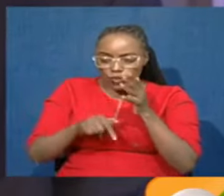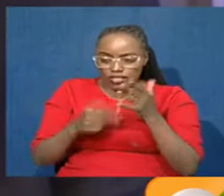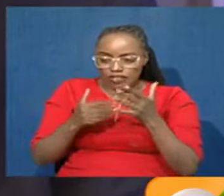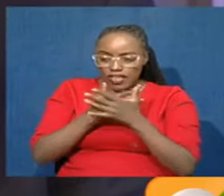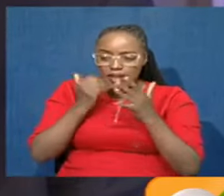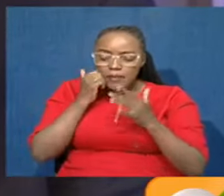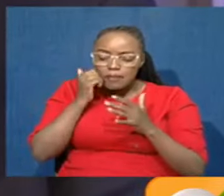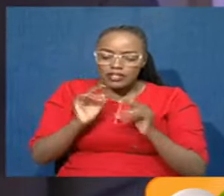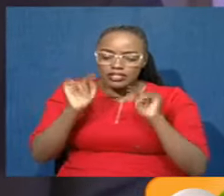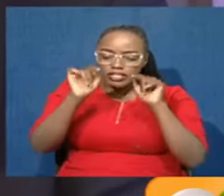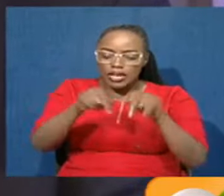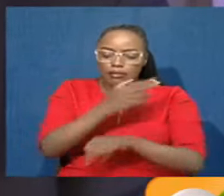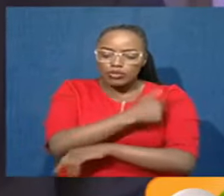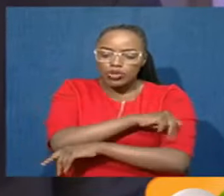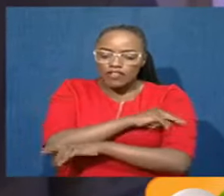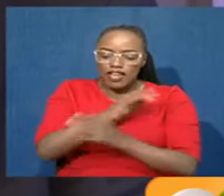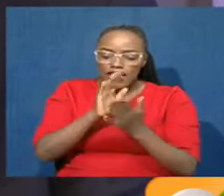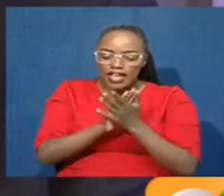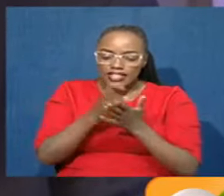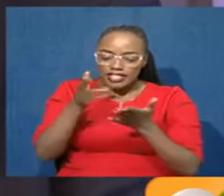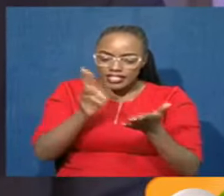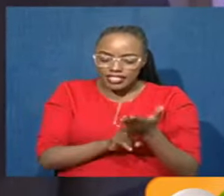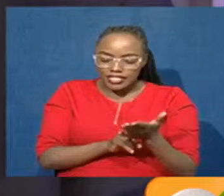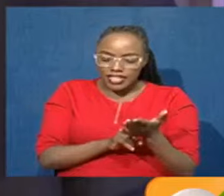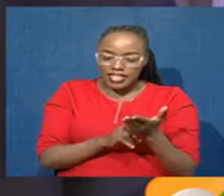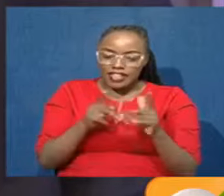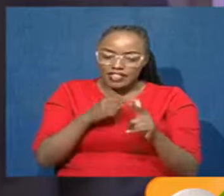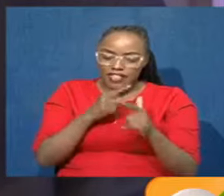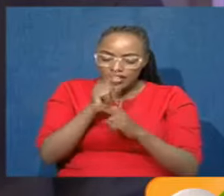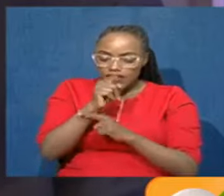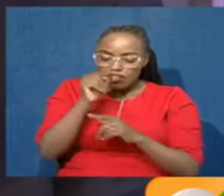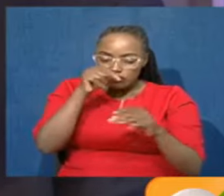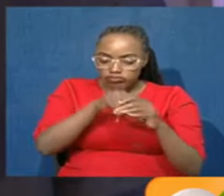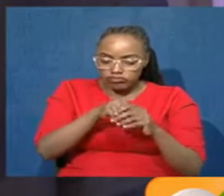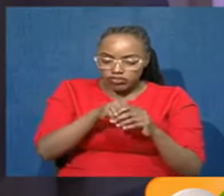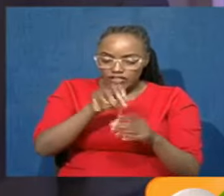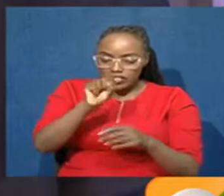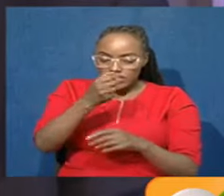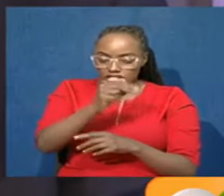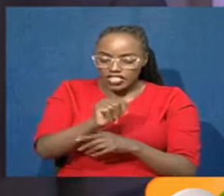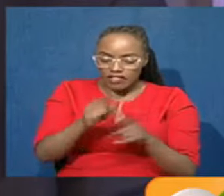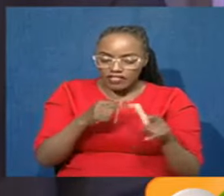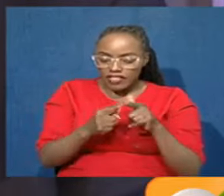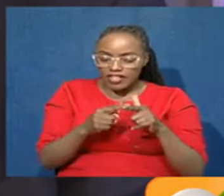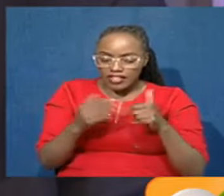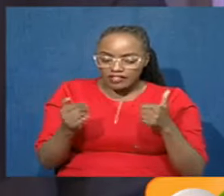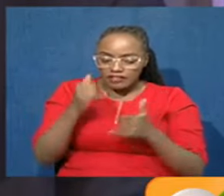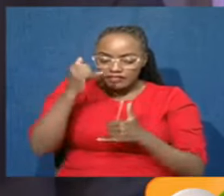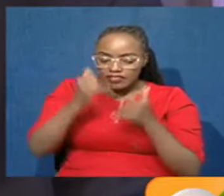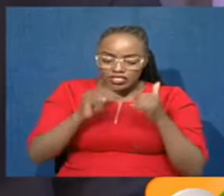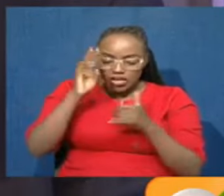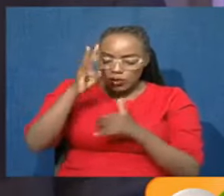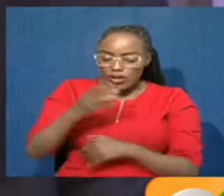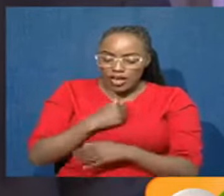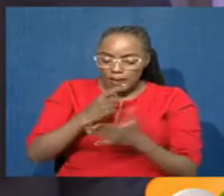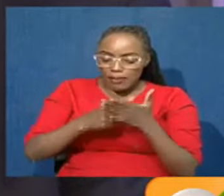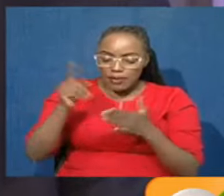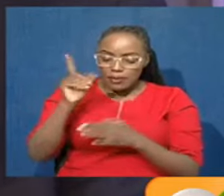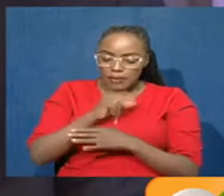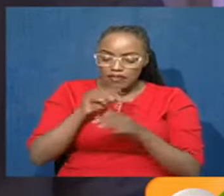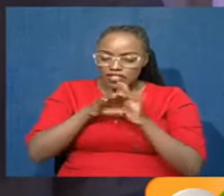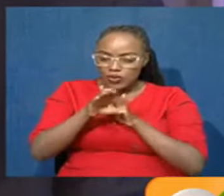who comes to the hospital and is registered and onboarded on SHA, will automatically be authorized to